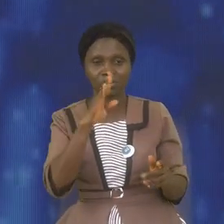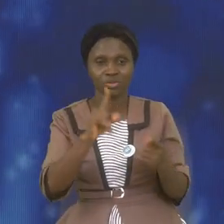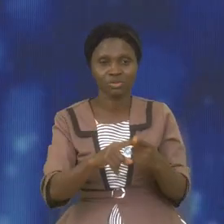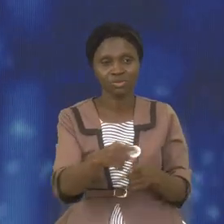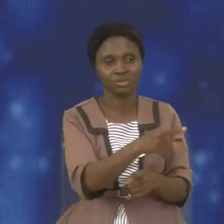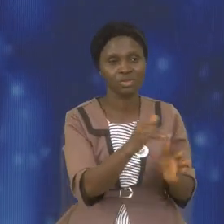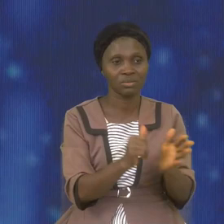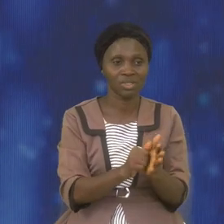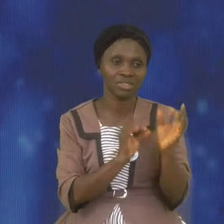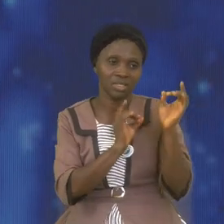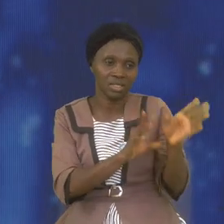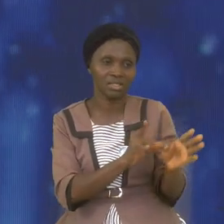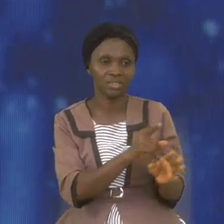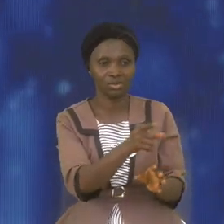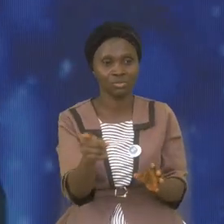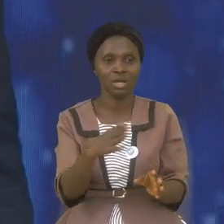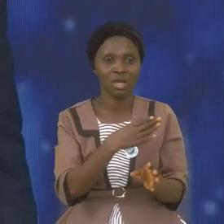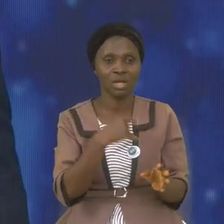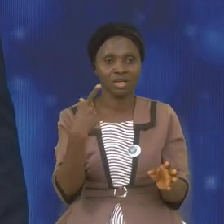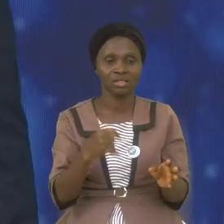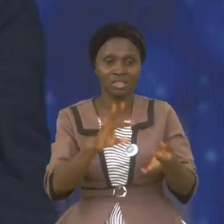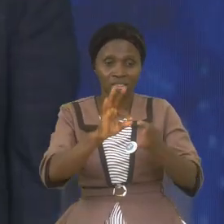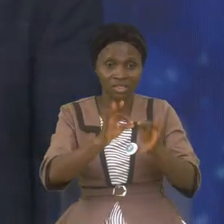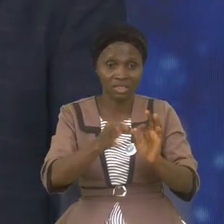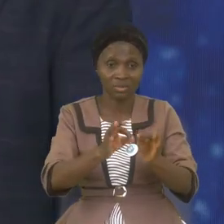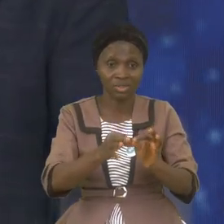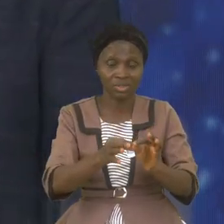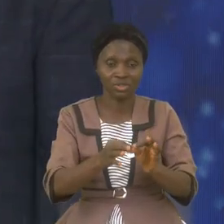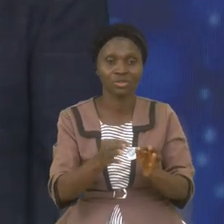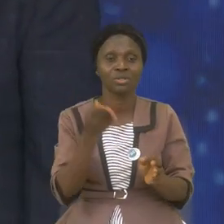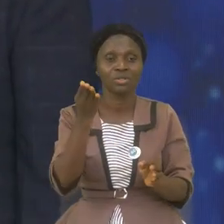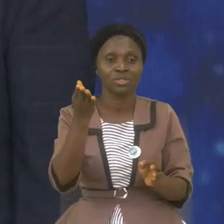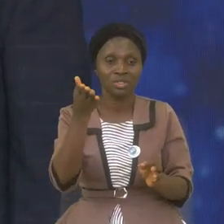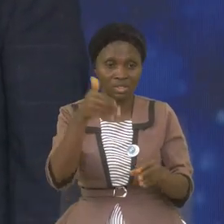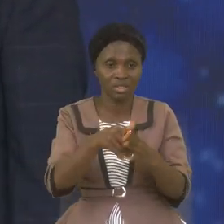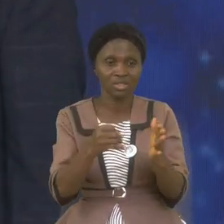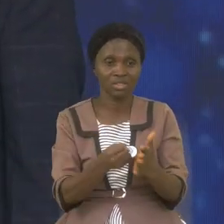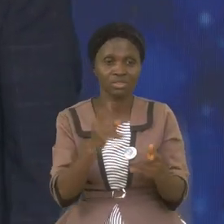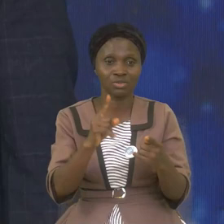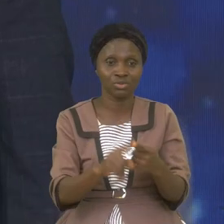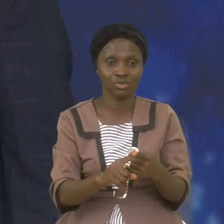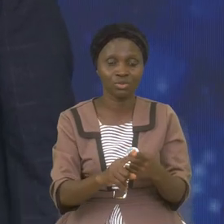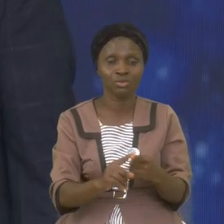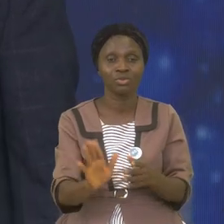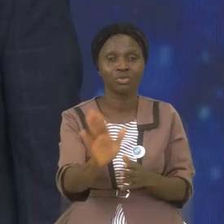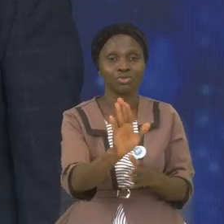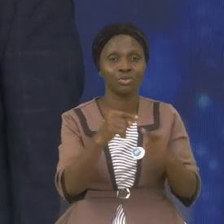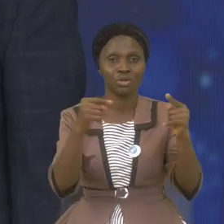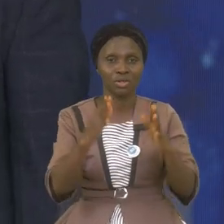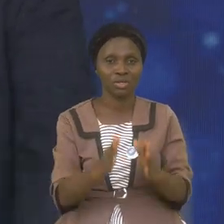them that hate thee, and the interpretation thereof to